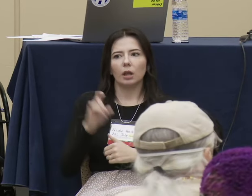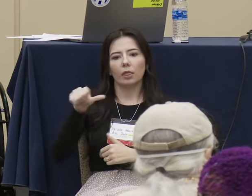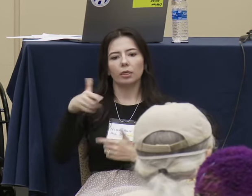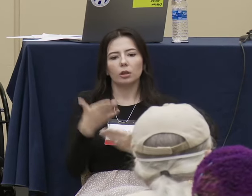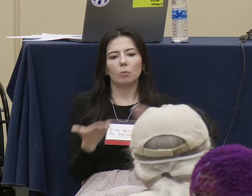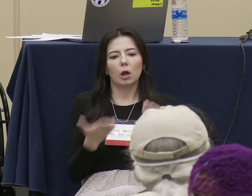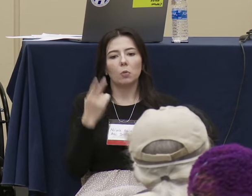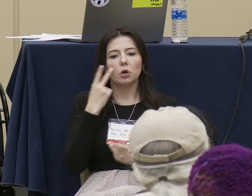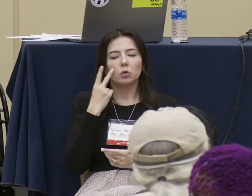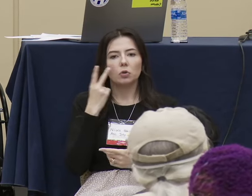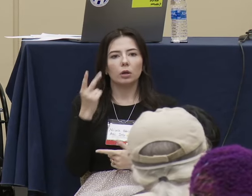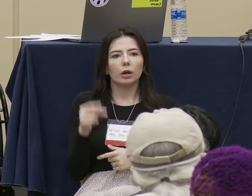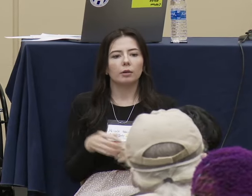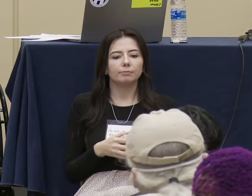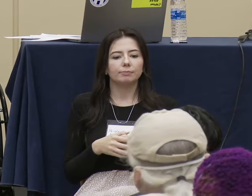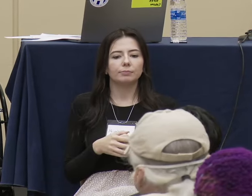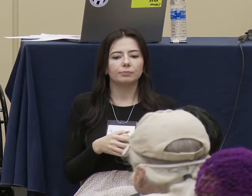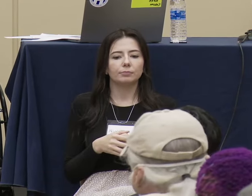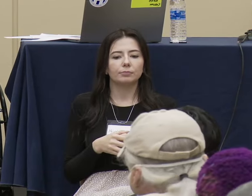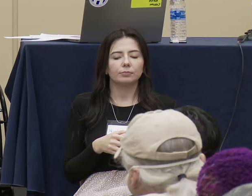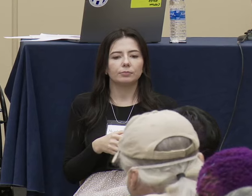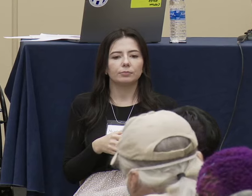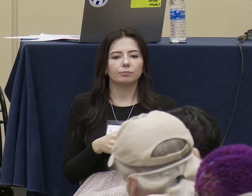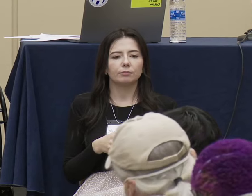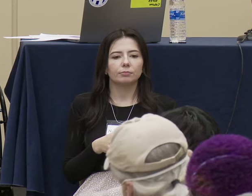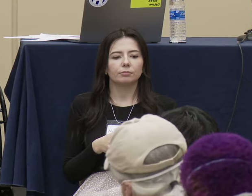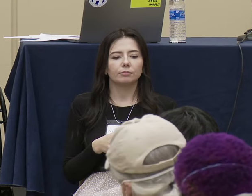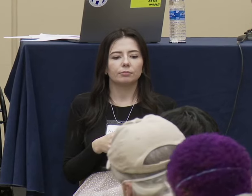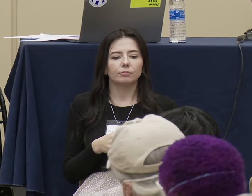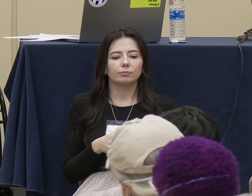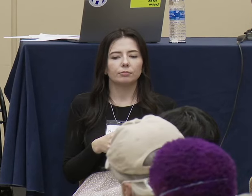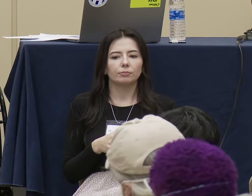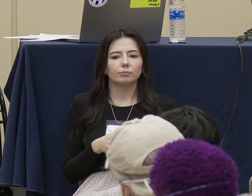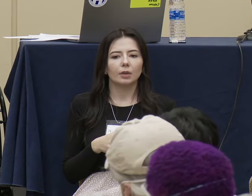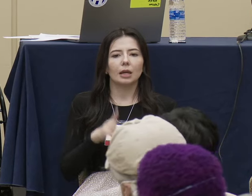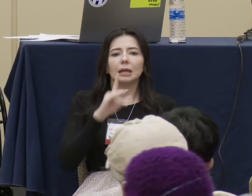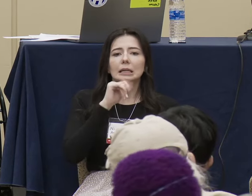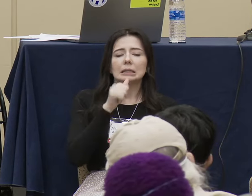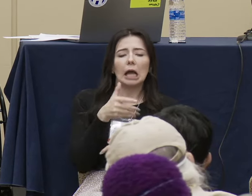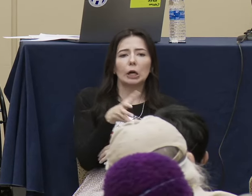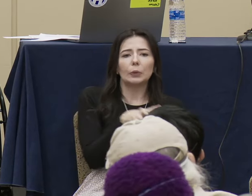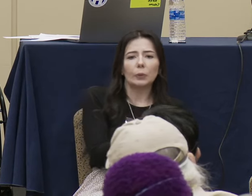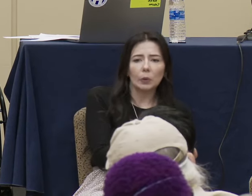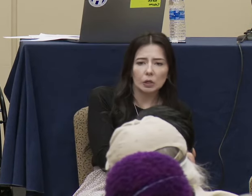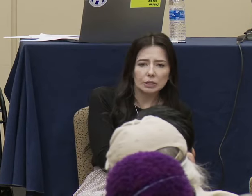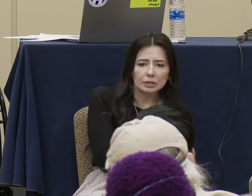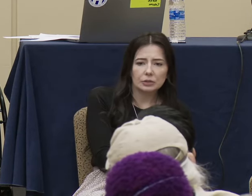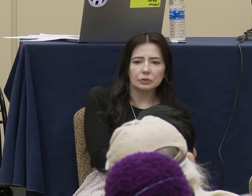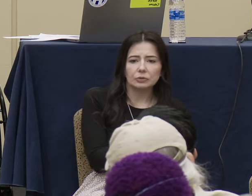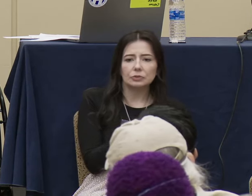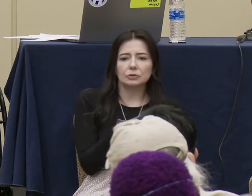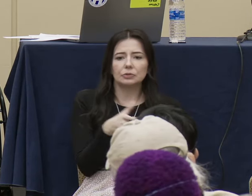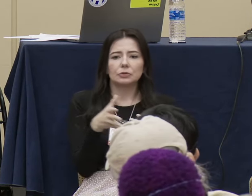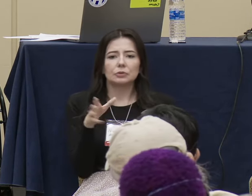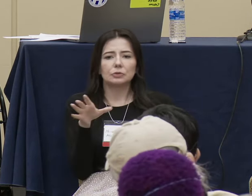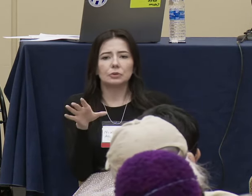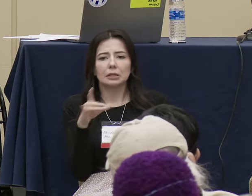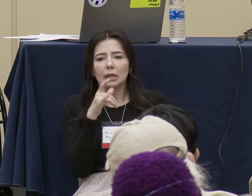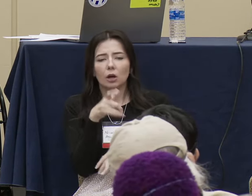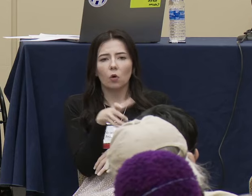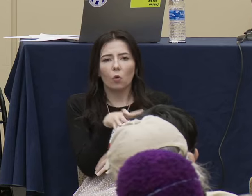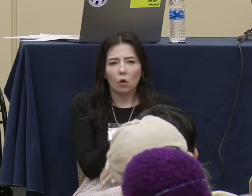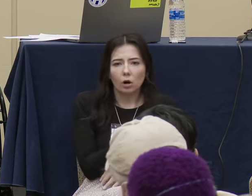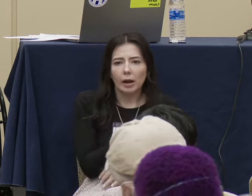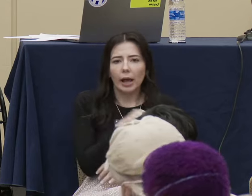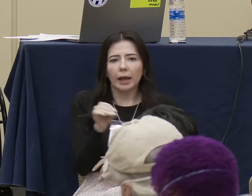at is you know, a variety of people who talk about like non-coercive. I mean, that's really kind of the issue, right? Like non-coercive